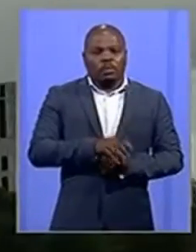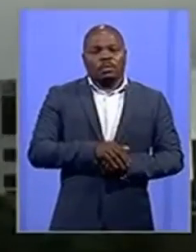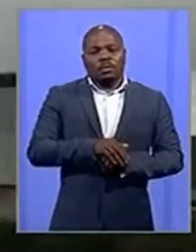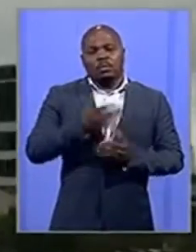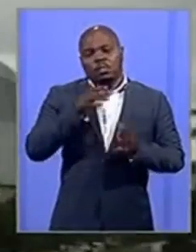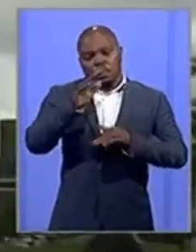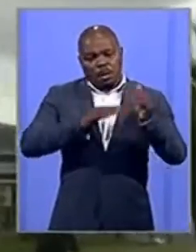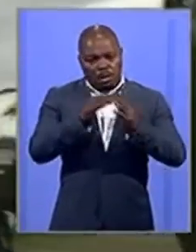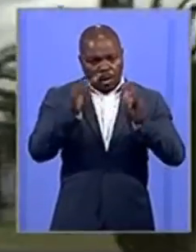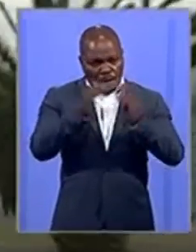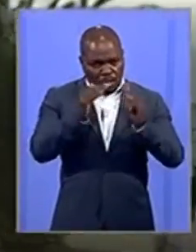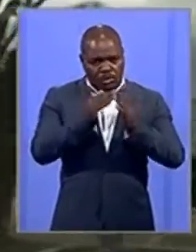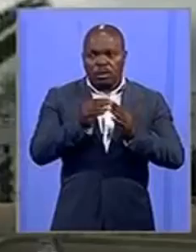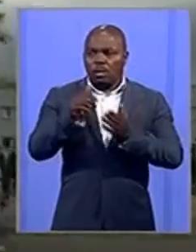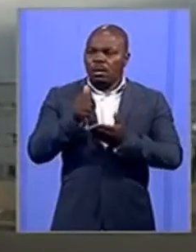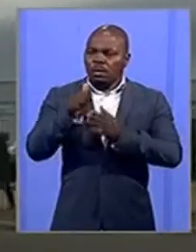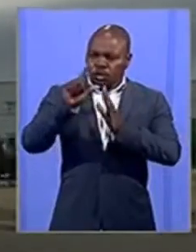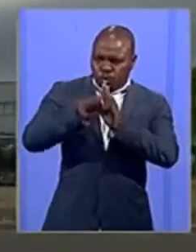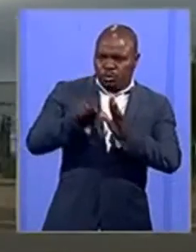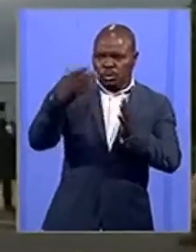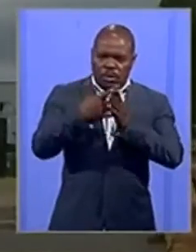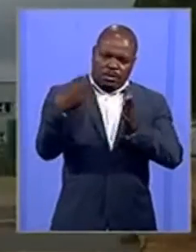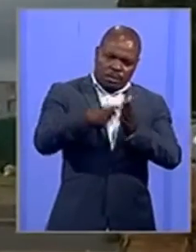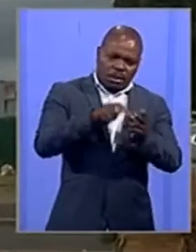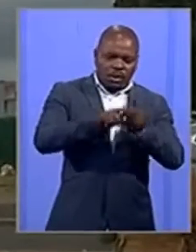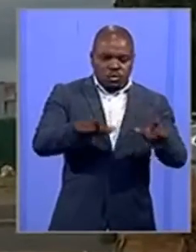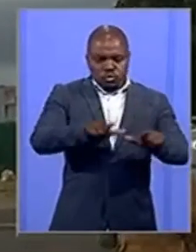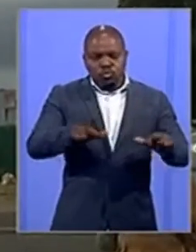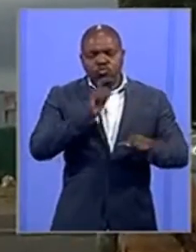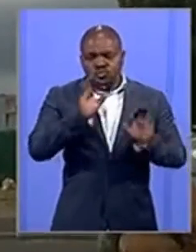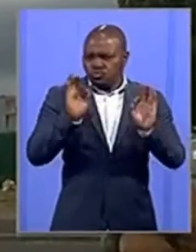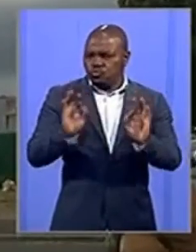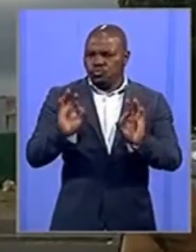kgona ho a lefella le ho sebedisa mobu ka tshwanelo ke ona o ba o tshepisang baahi.